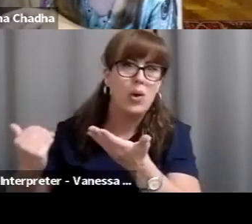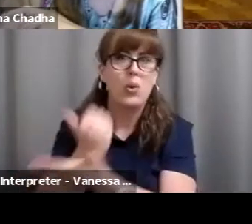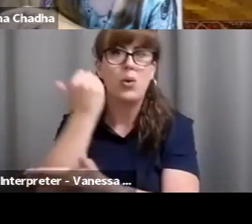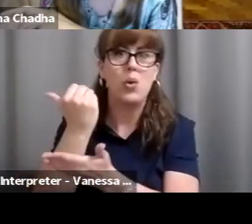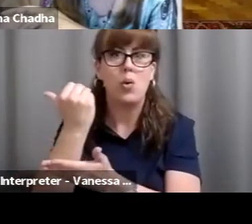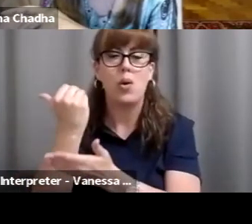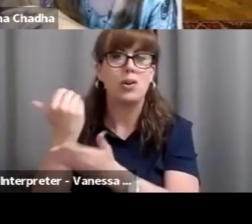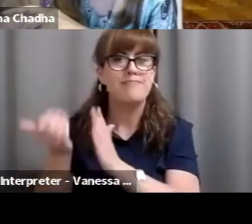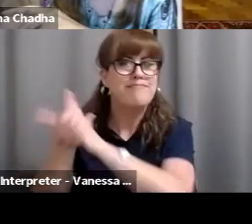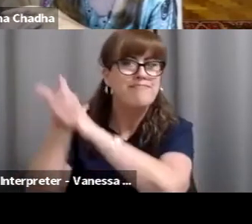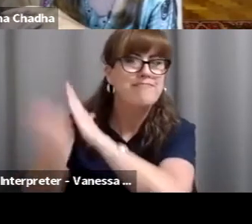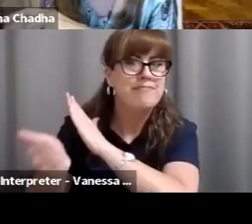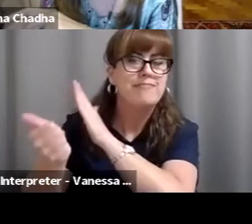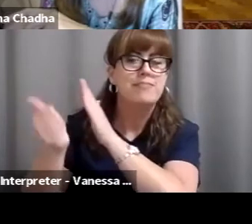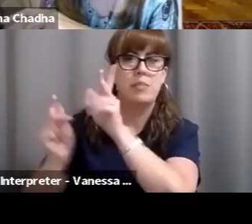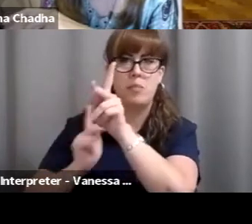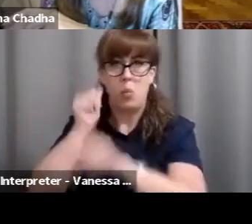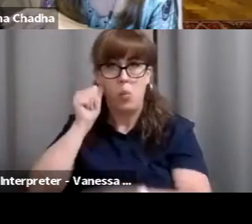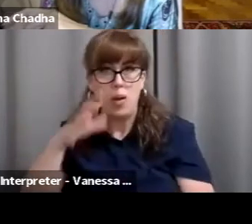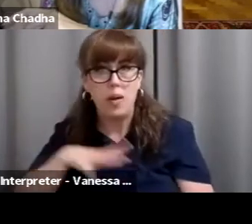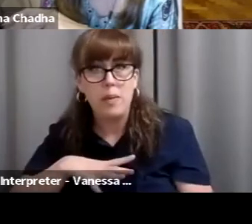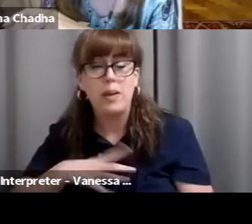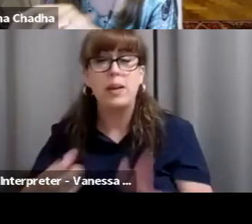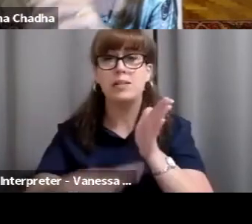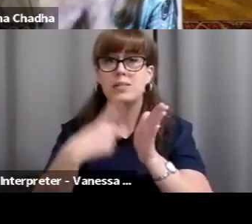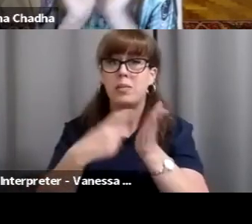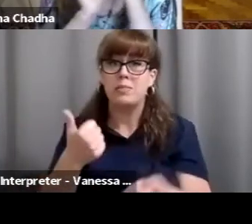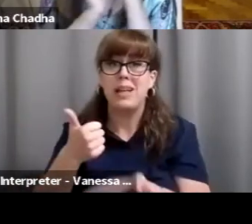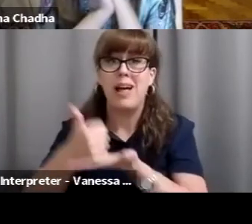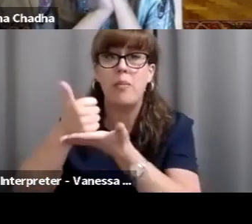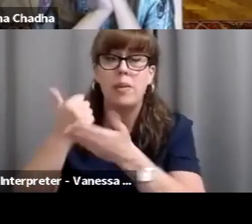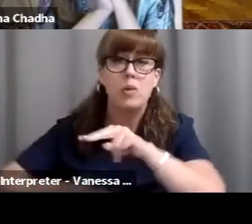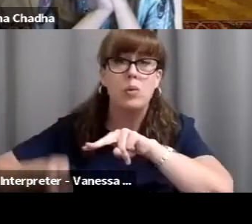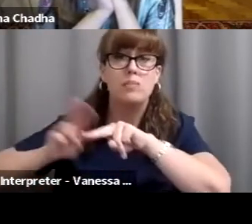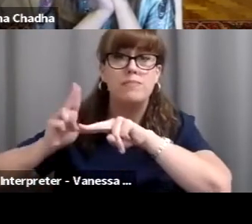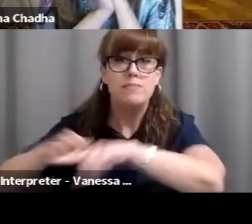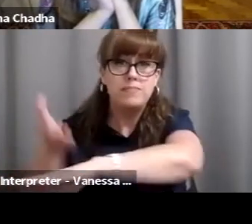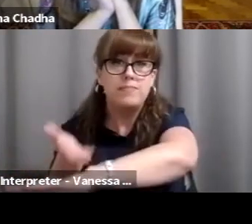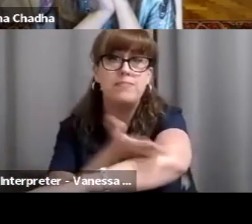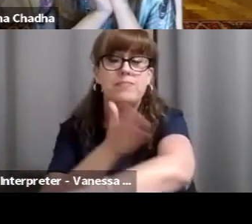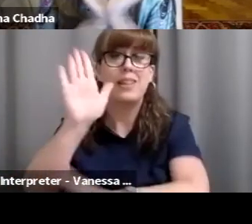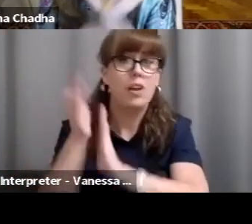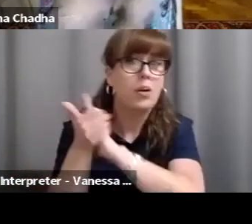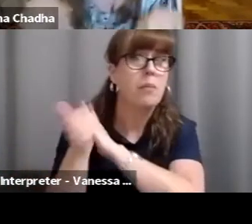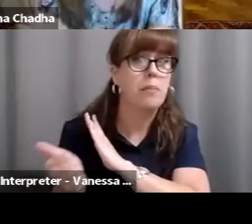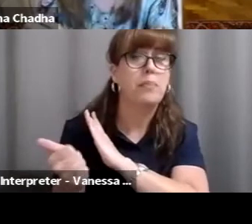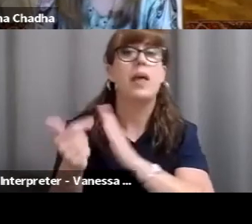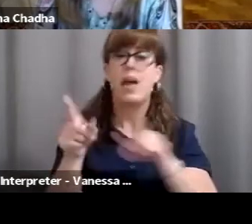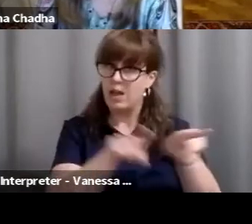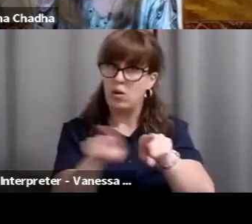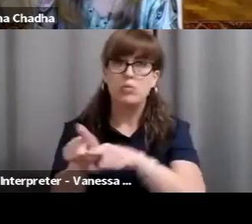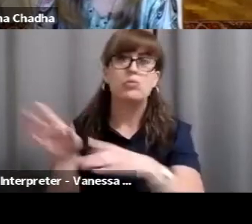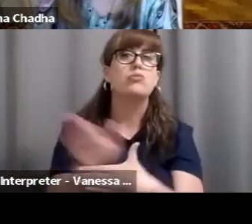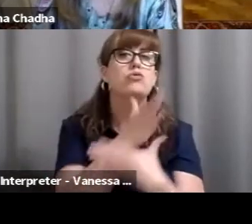for projects. In some cases, build their capability and share resources so that over the